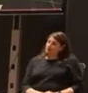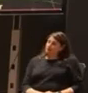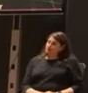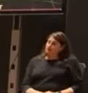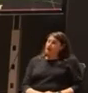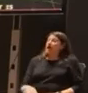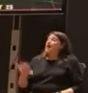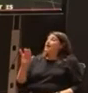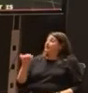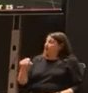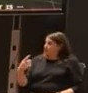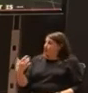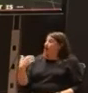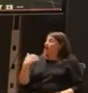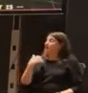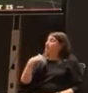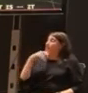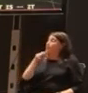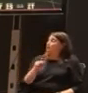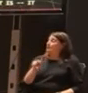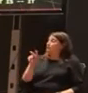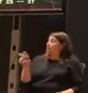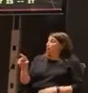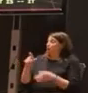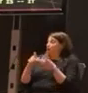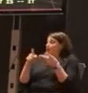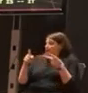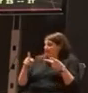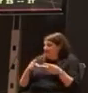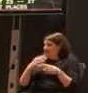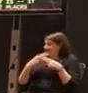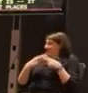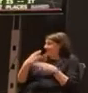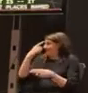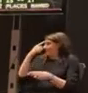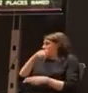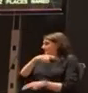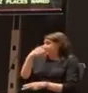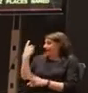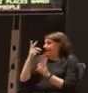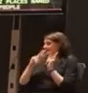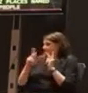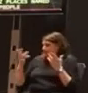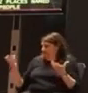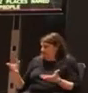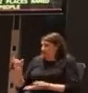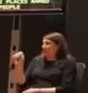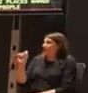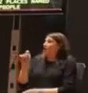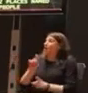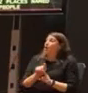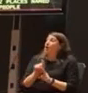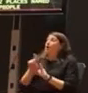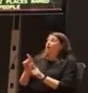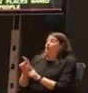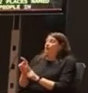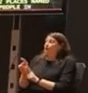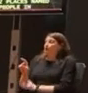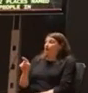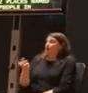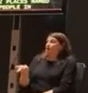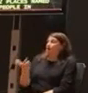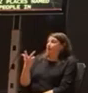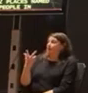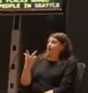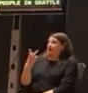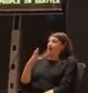And it contains 22 places named for black people in Seattle, along with brief bios